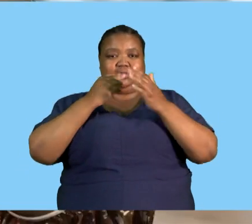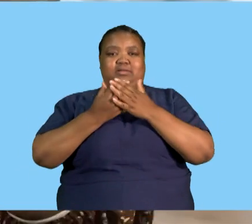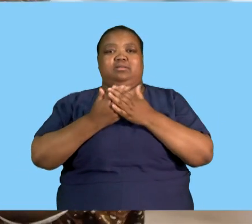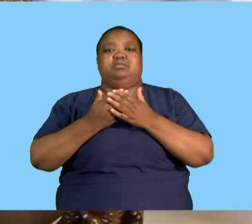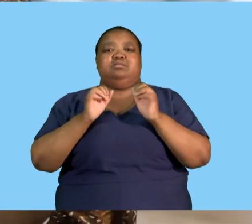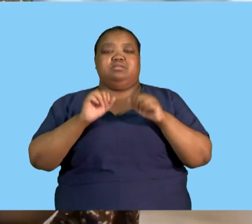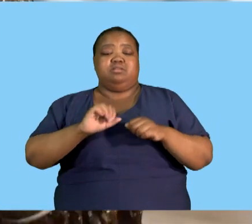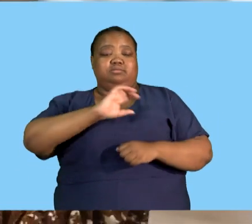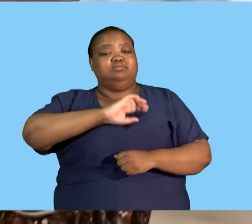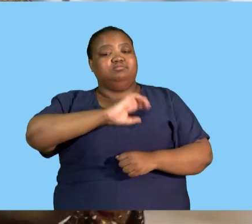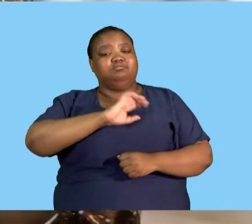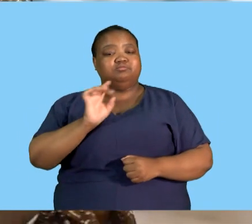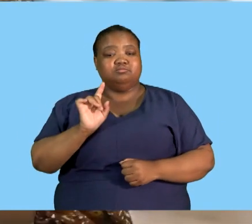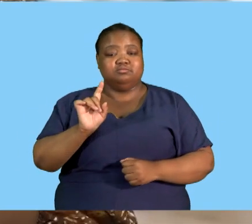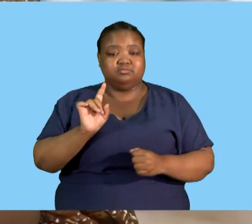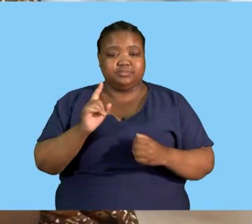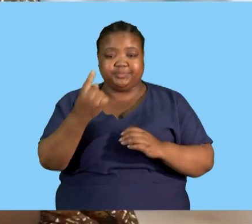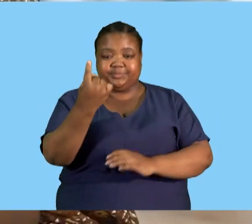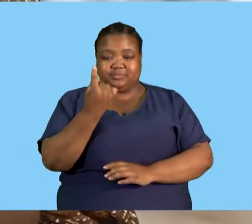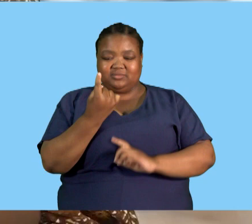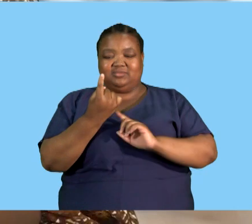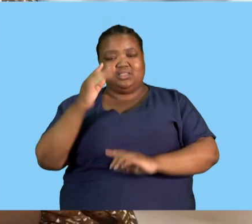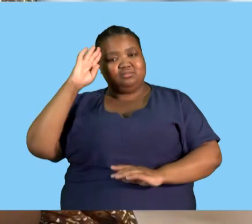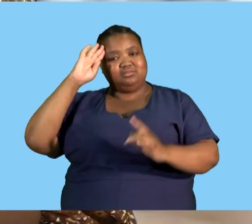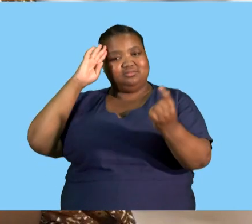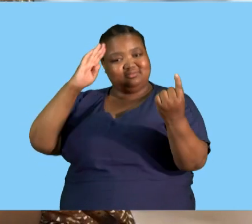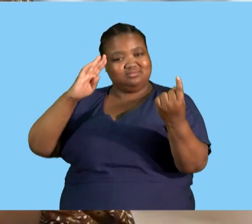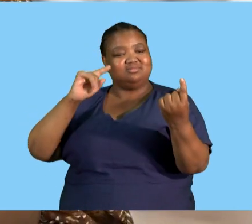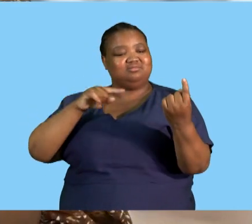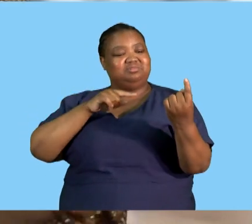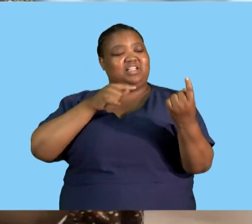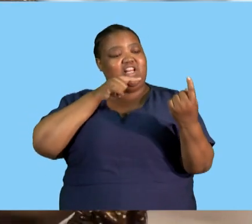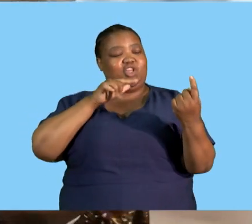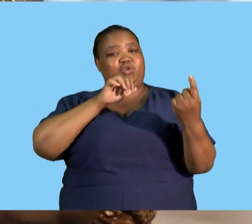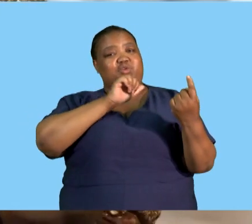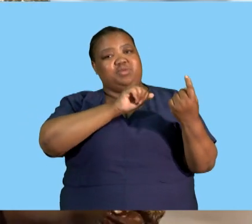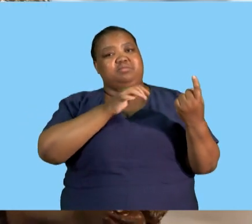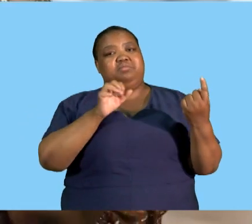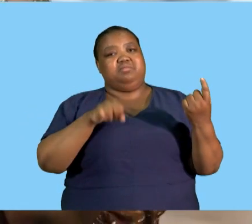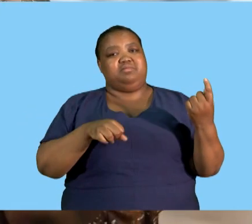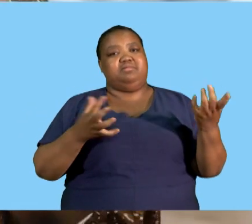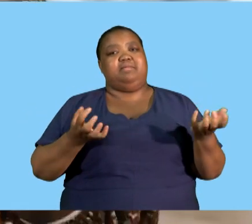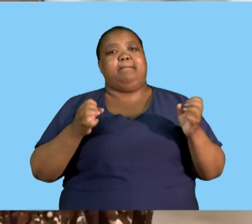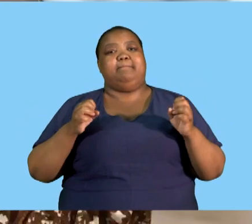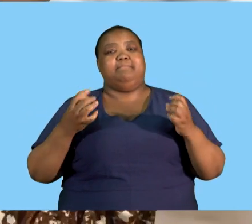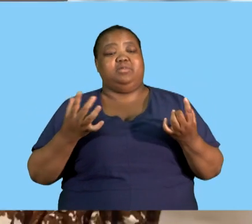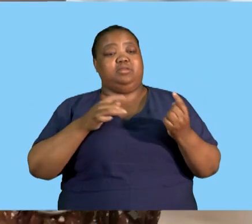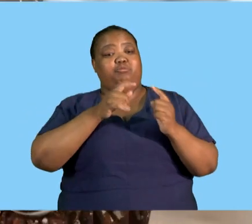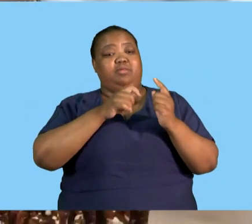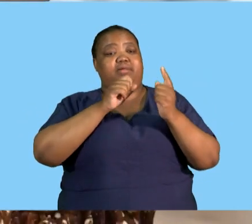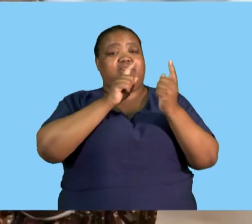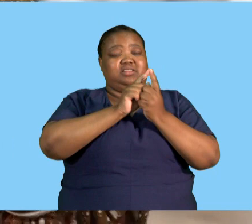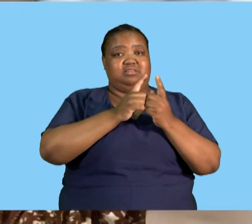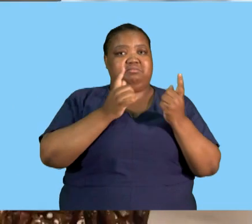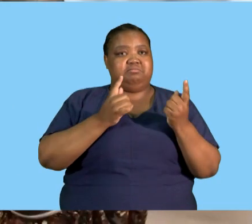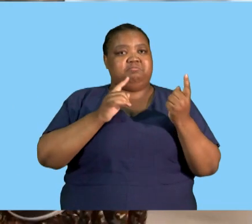and then we greet them with whatever language. Sometimes you didn't want to buy, but because now you're like, oh, I'm in this country, I'm from another country, but yet I met a